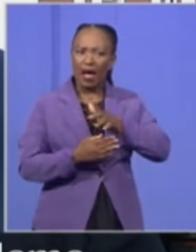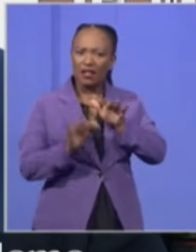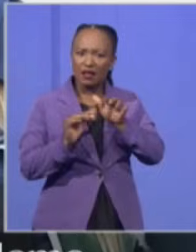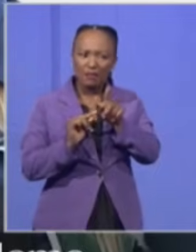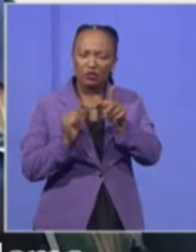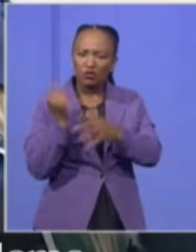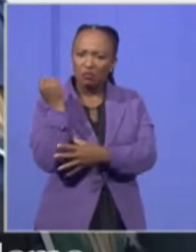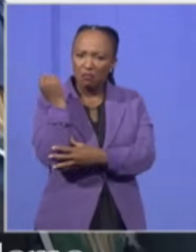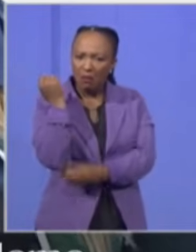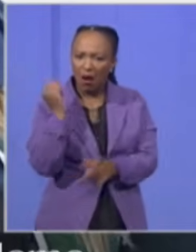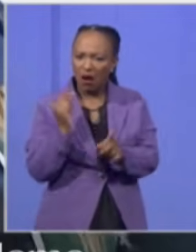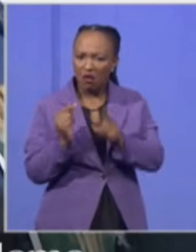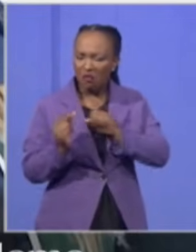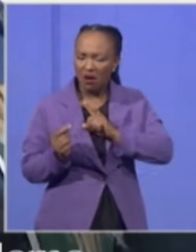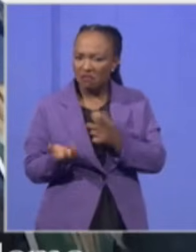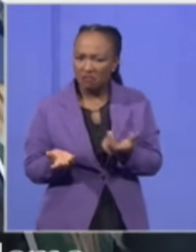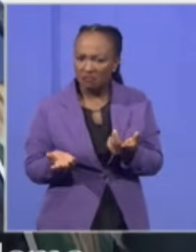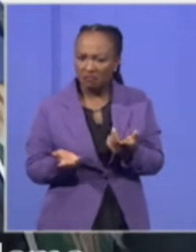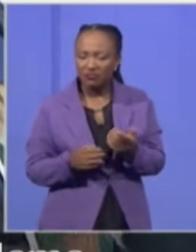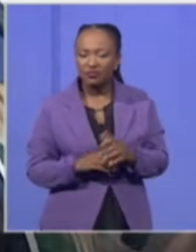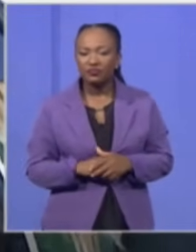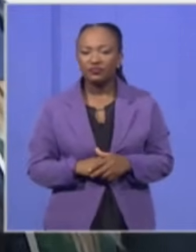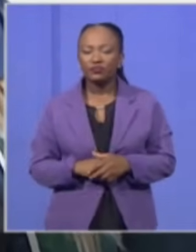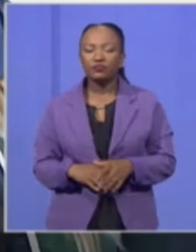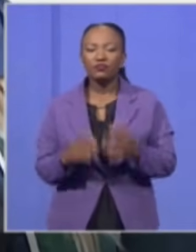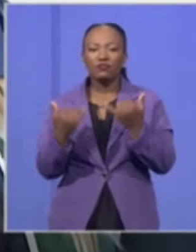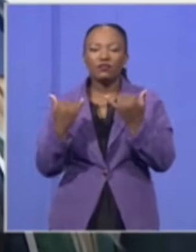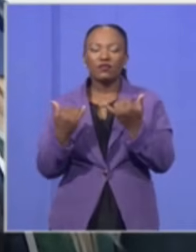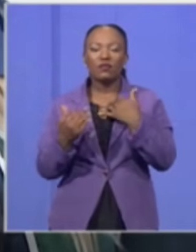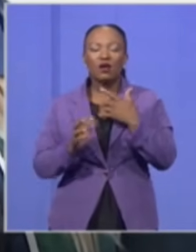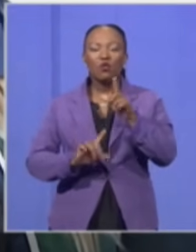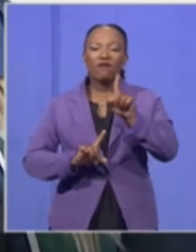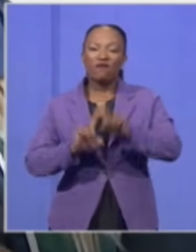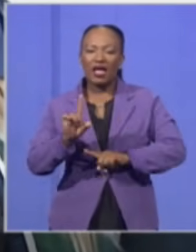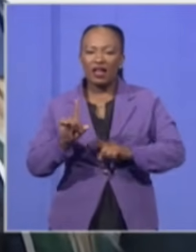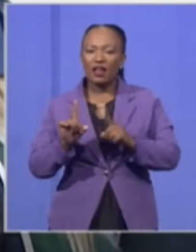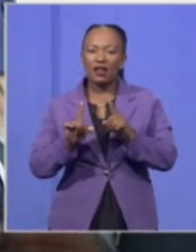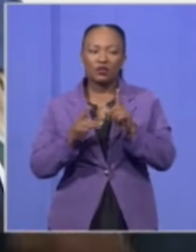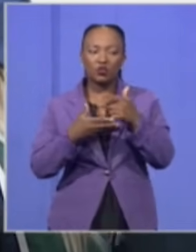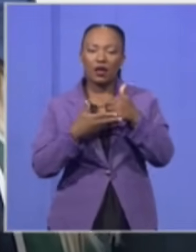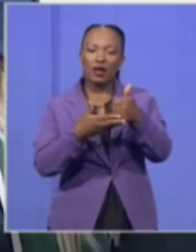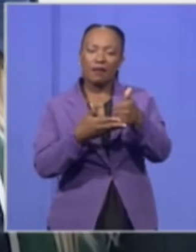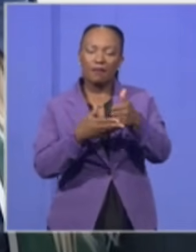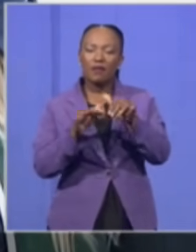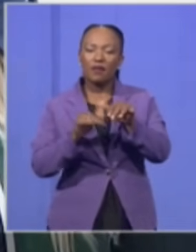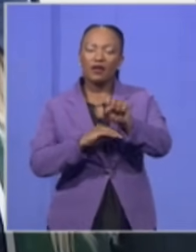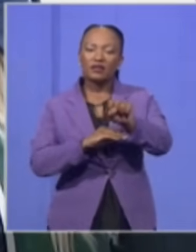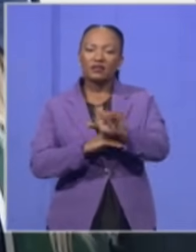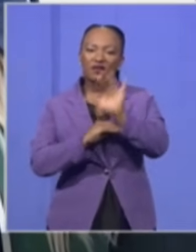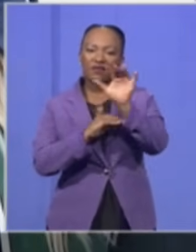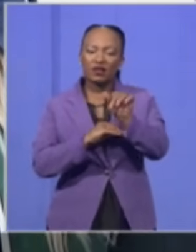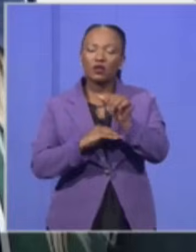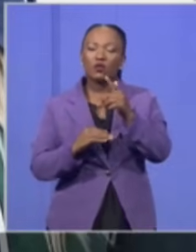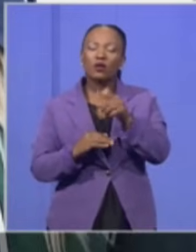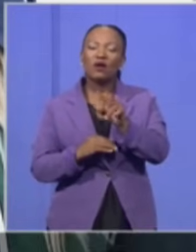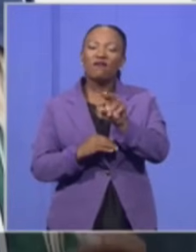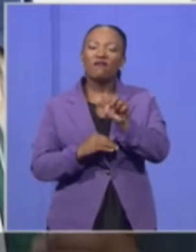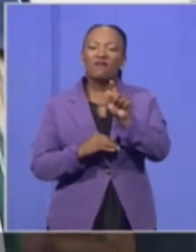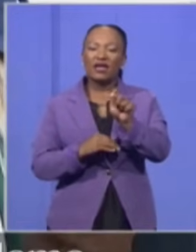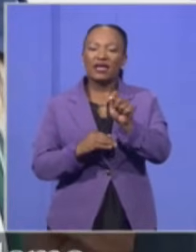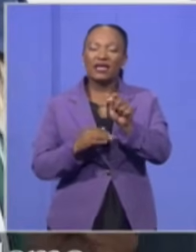hlophehang. Gompieno go bonagetse gore re paletswe go thusa maAfrika Borwa re ba okeleditse tax ka lebaka la gore